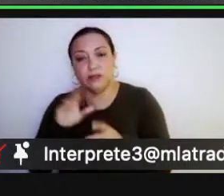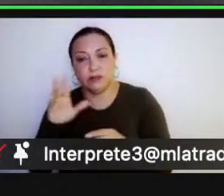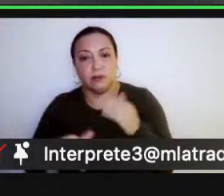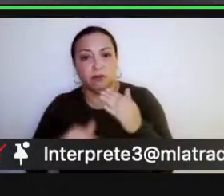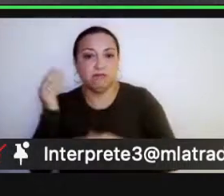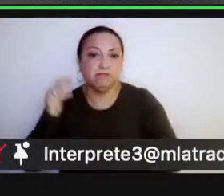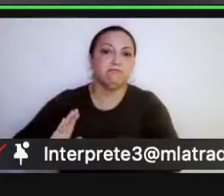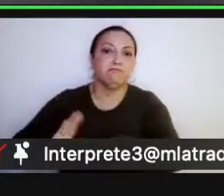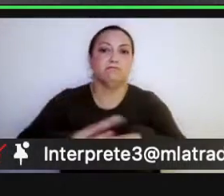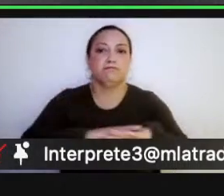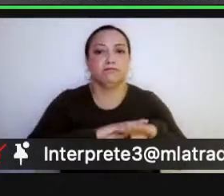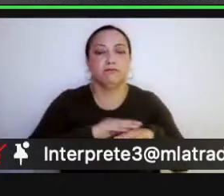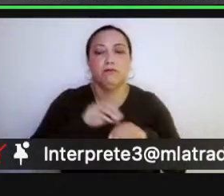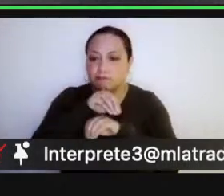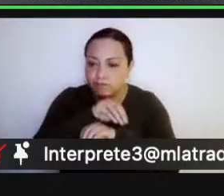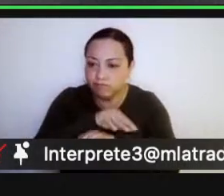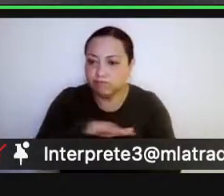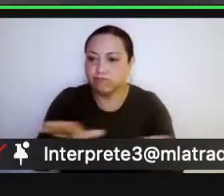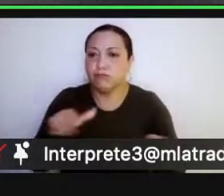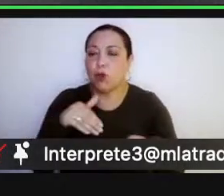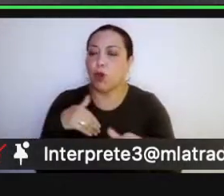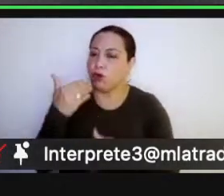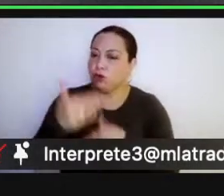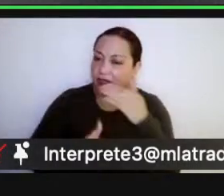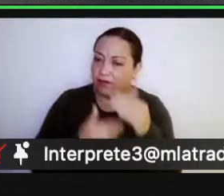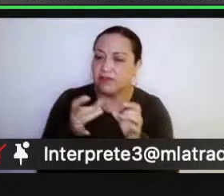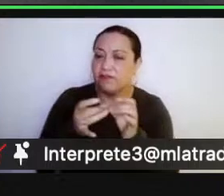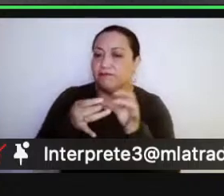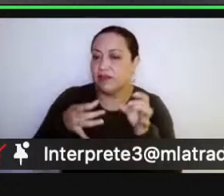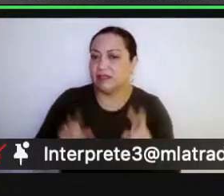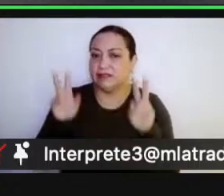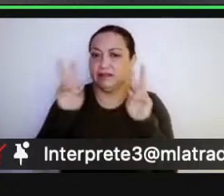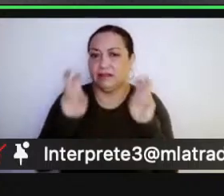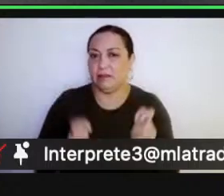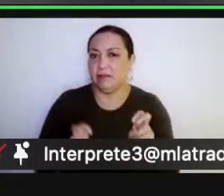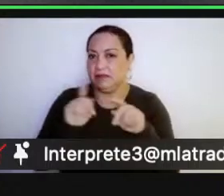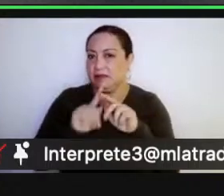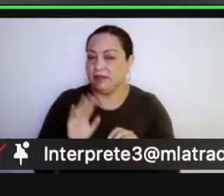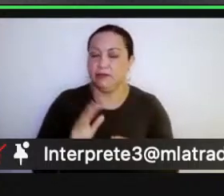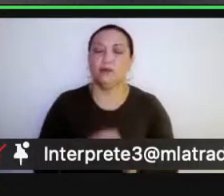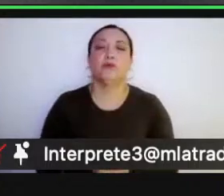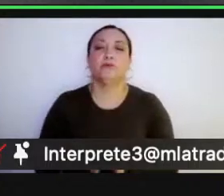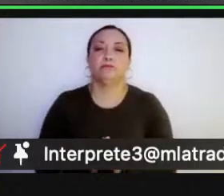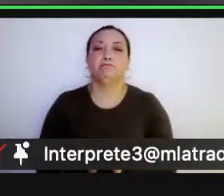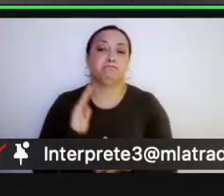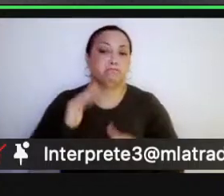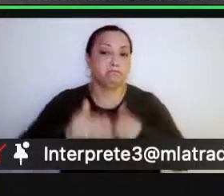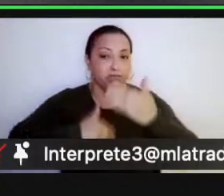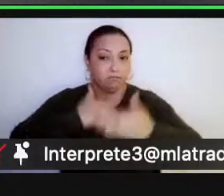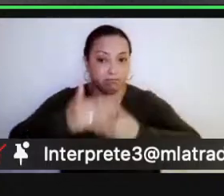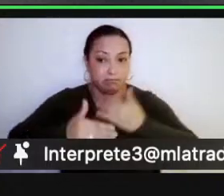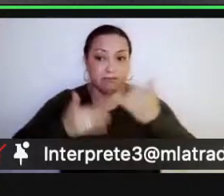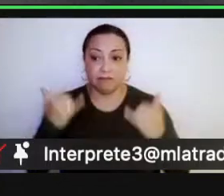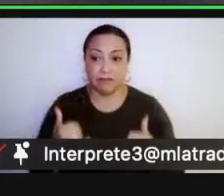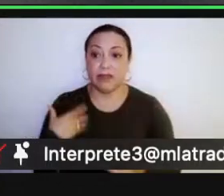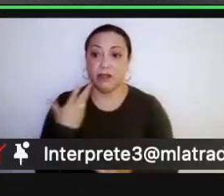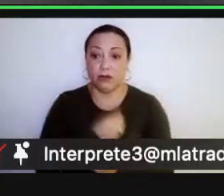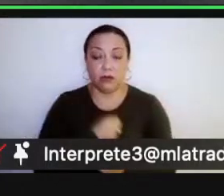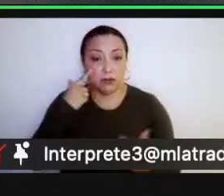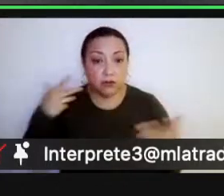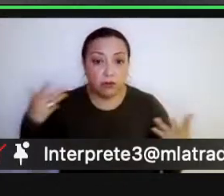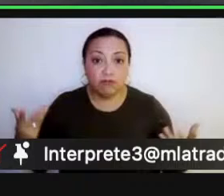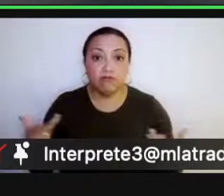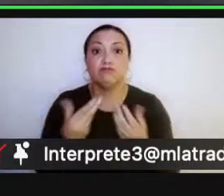the month of October, and we will be sharing with you all the advances and dates that can be developed. So with this, we would like